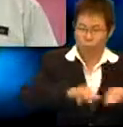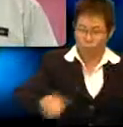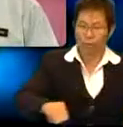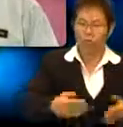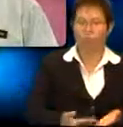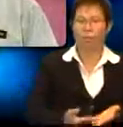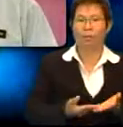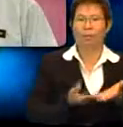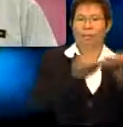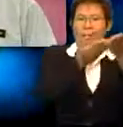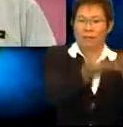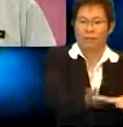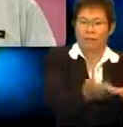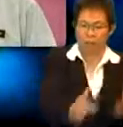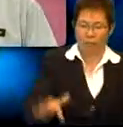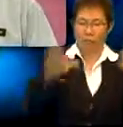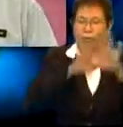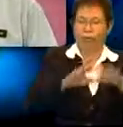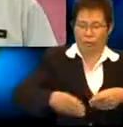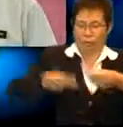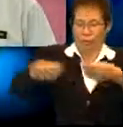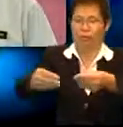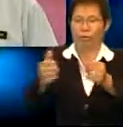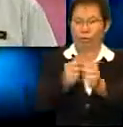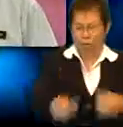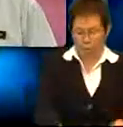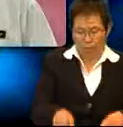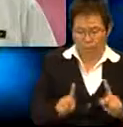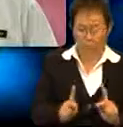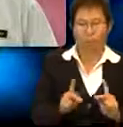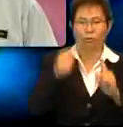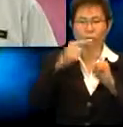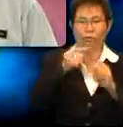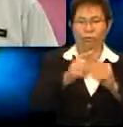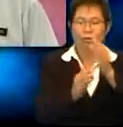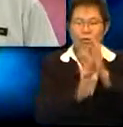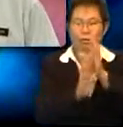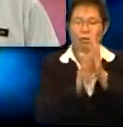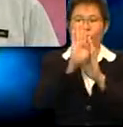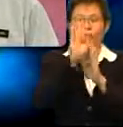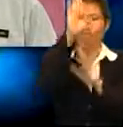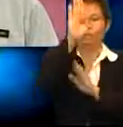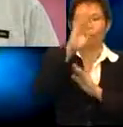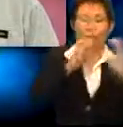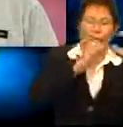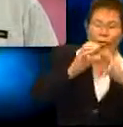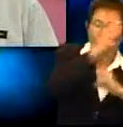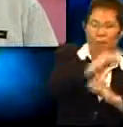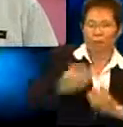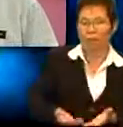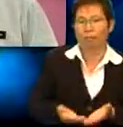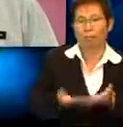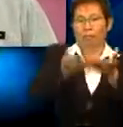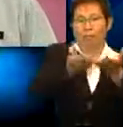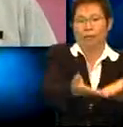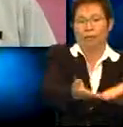Pupils' presentations are important in providing them with the opportunity to develop their